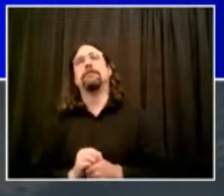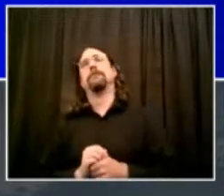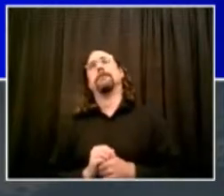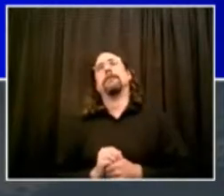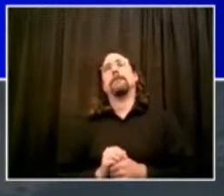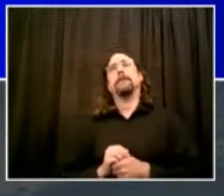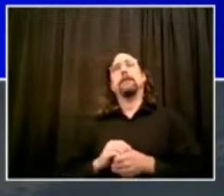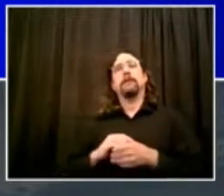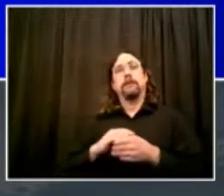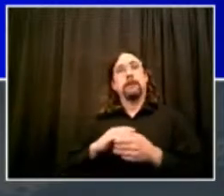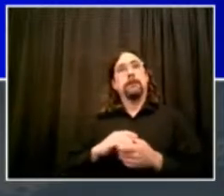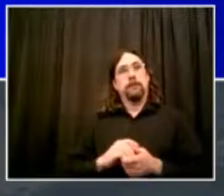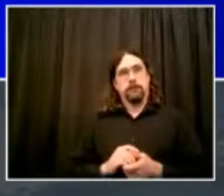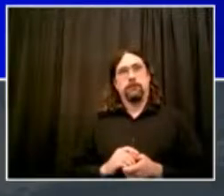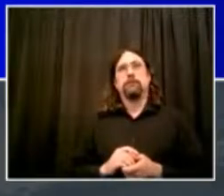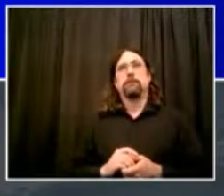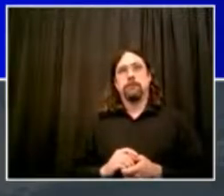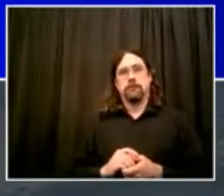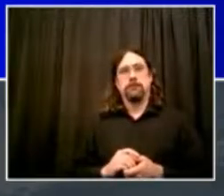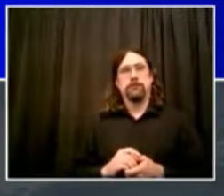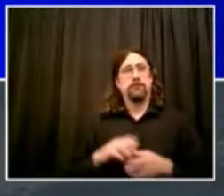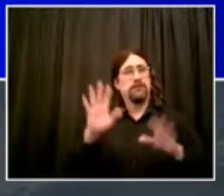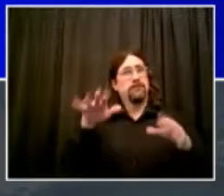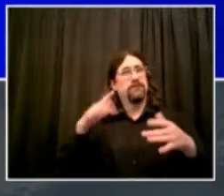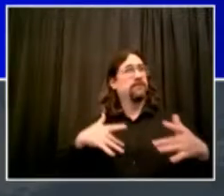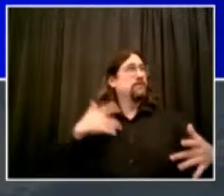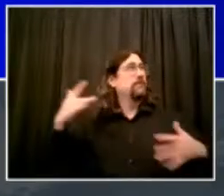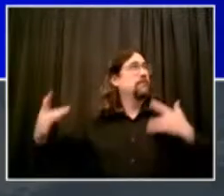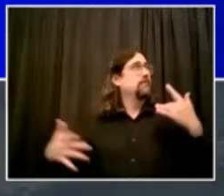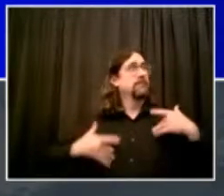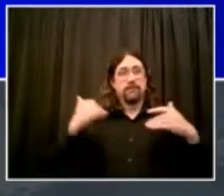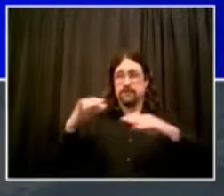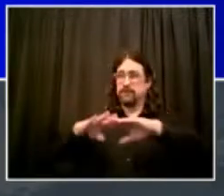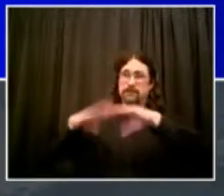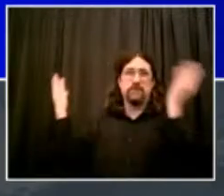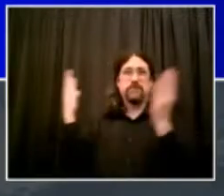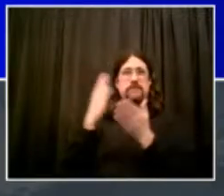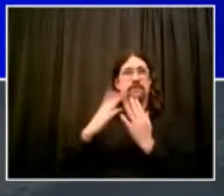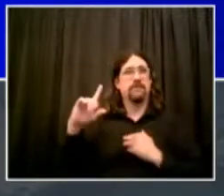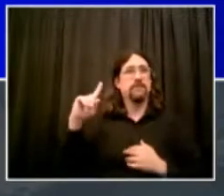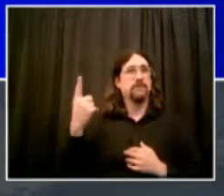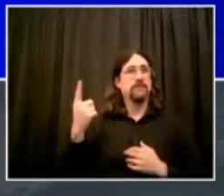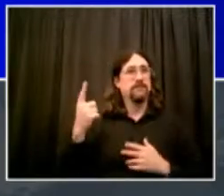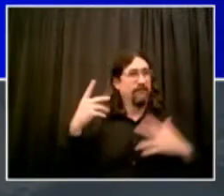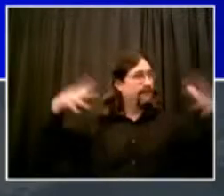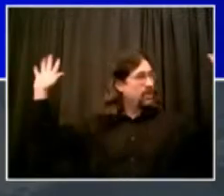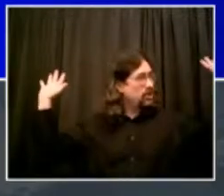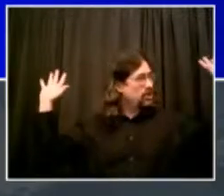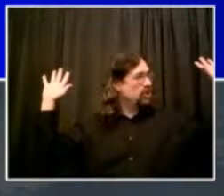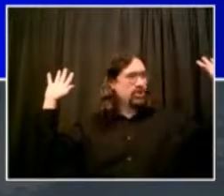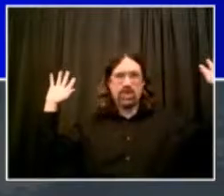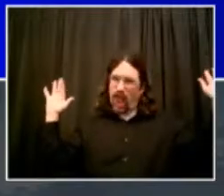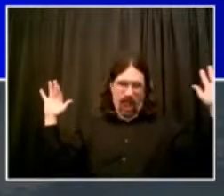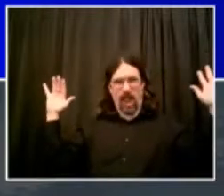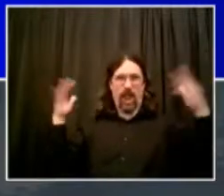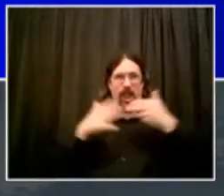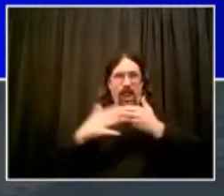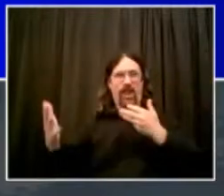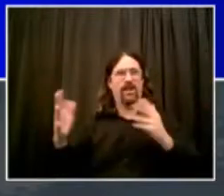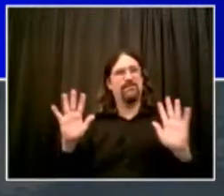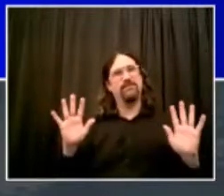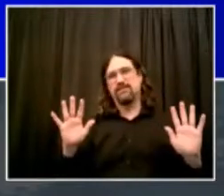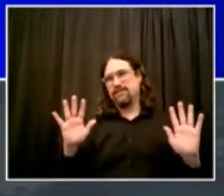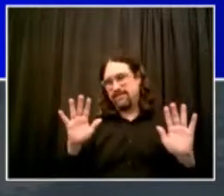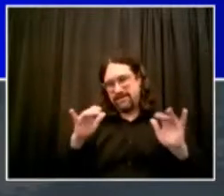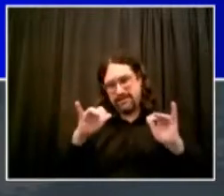moving forward. Let's get this next part right so we can move forward even more. And this is an appropriate time to talk about our indicators and thresholds. And the news today is